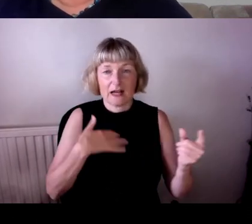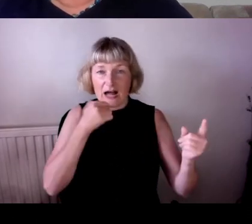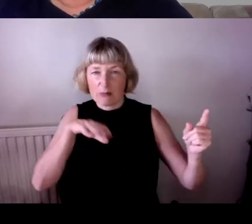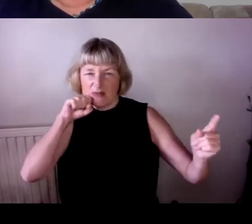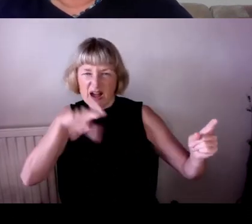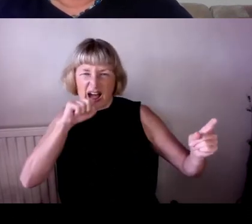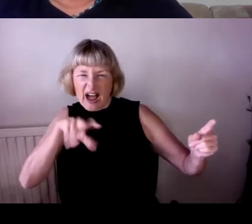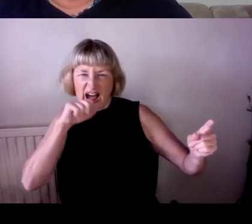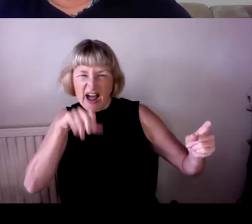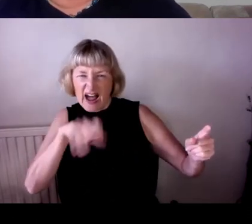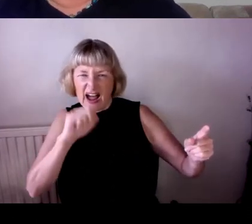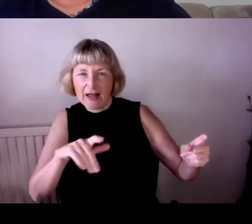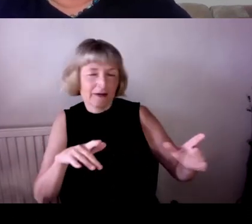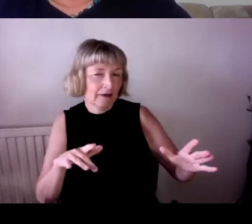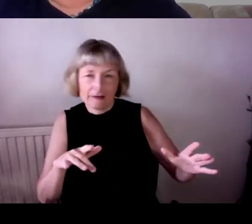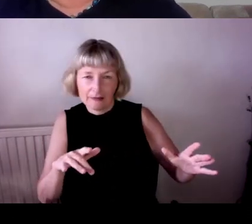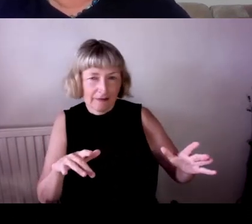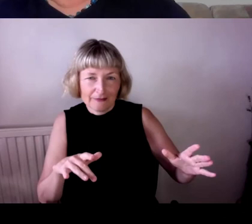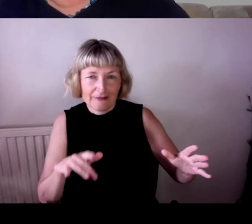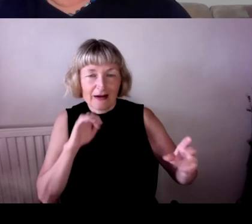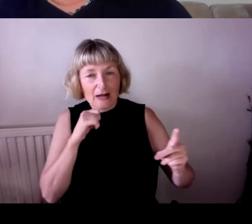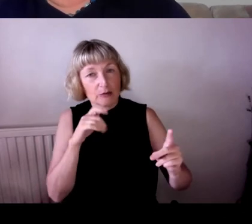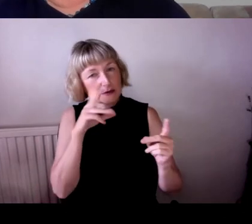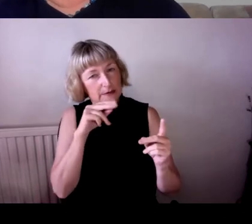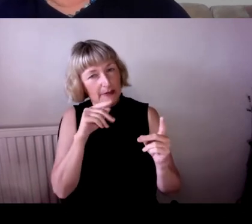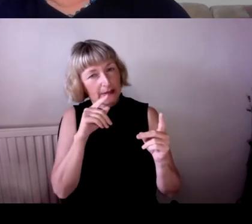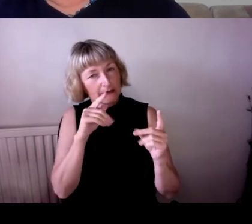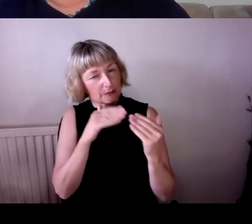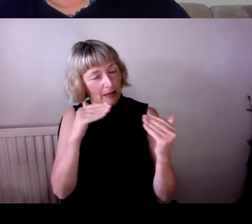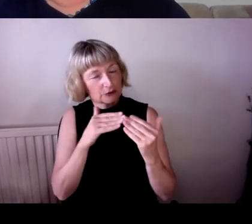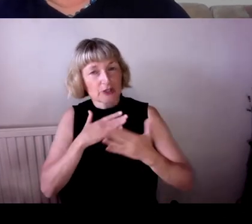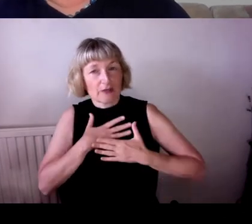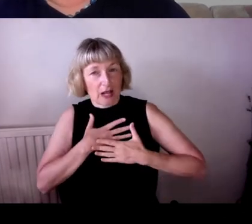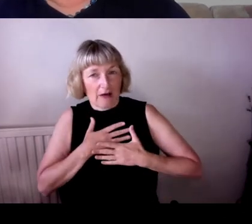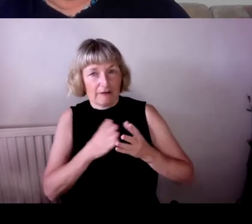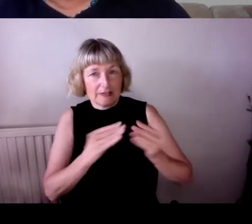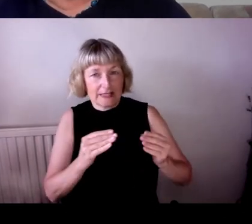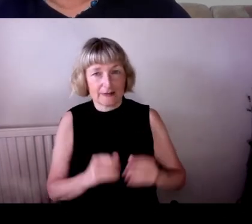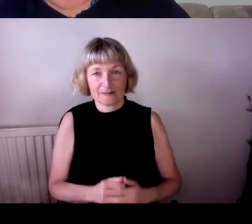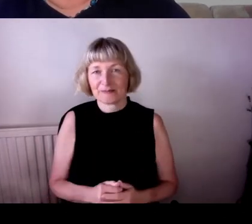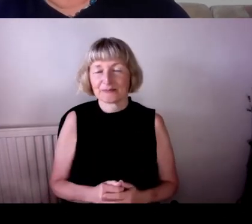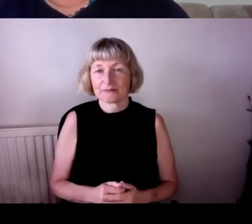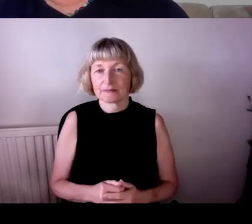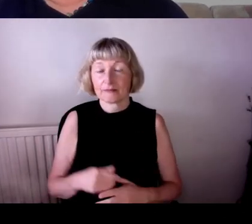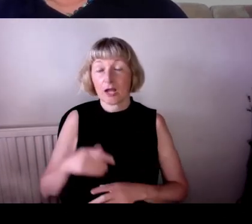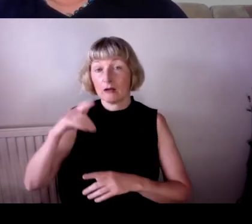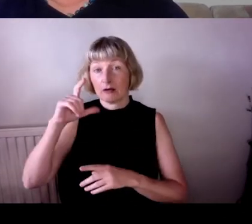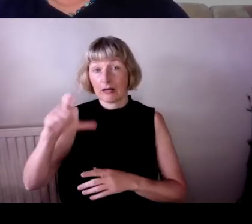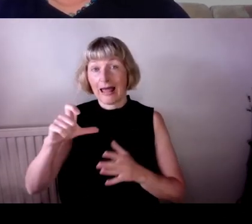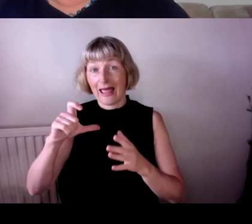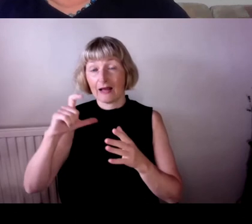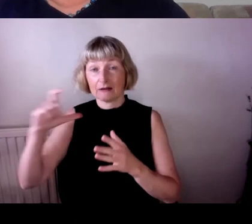I mean, Claire Cunningham's a fantastic artist. She's a dancer. And she is very, very creative with all sorts of